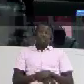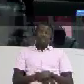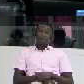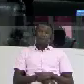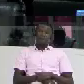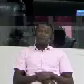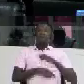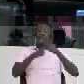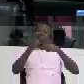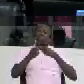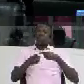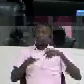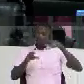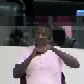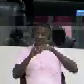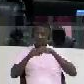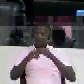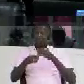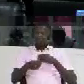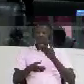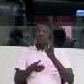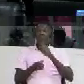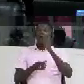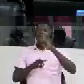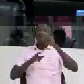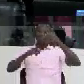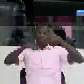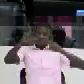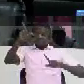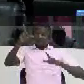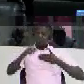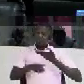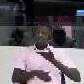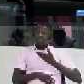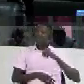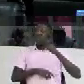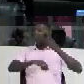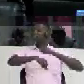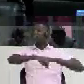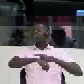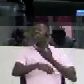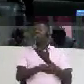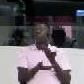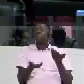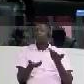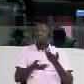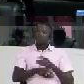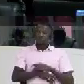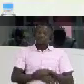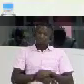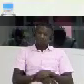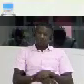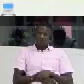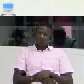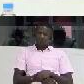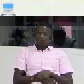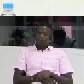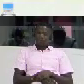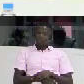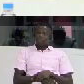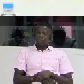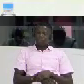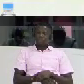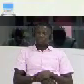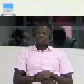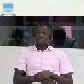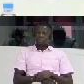into the field force, what rank did you have at that point? gannaaw boo jeexalee field force bi nag ban ma